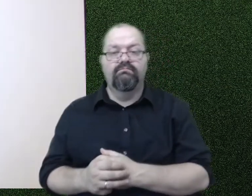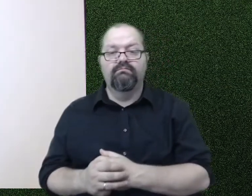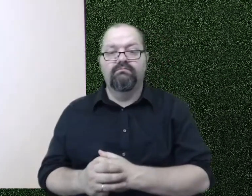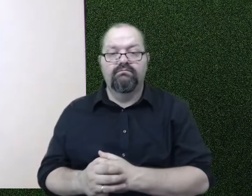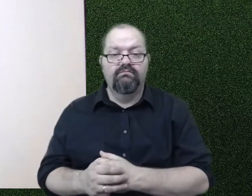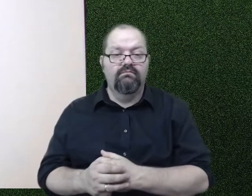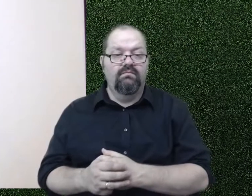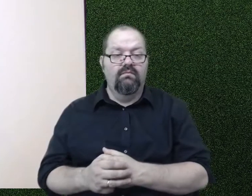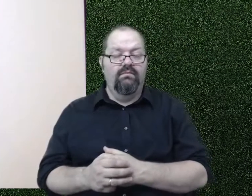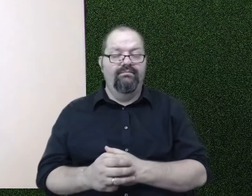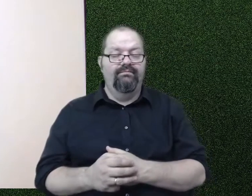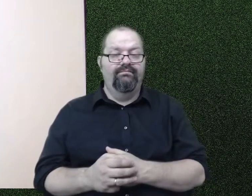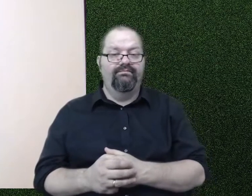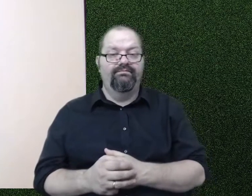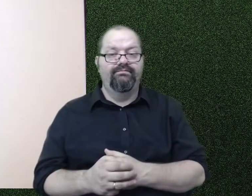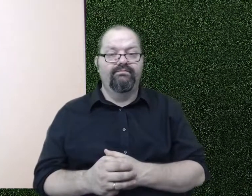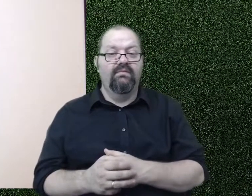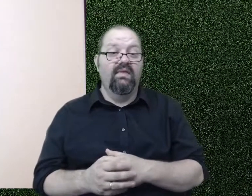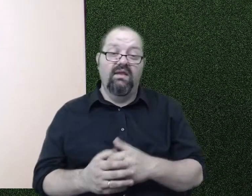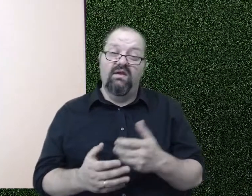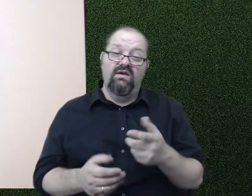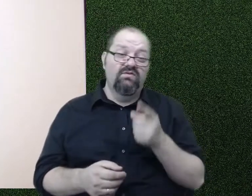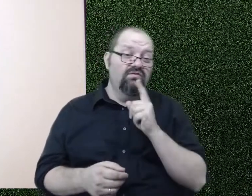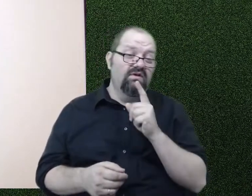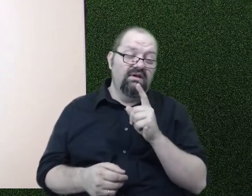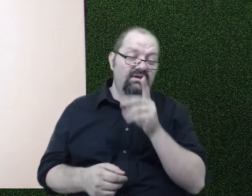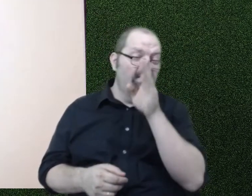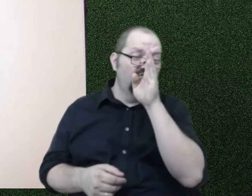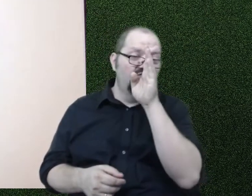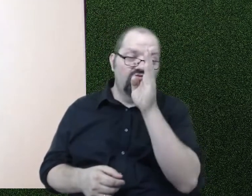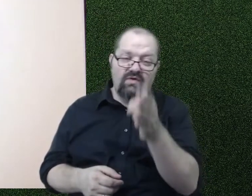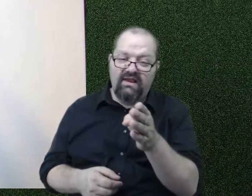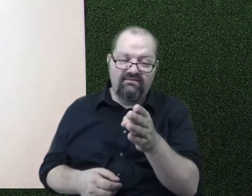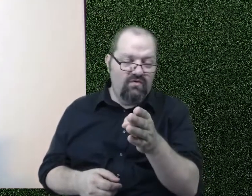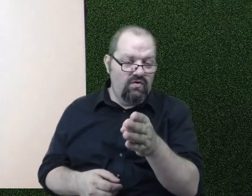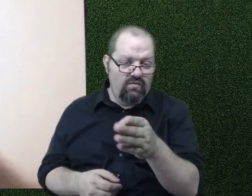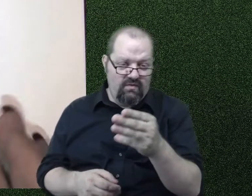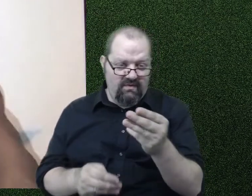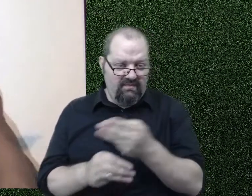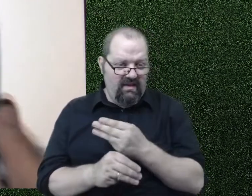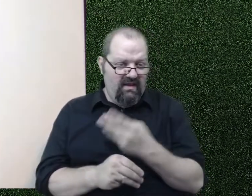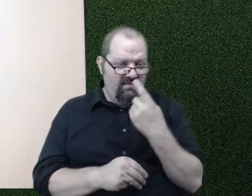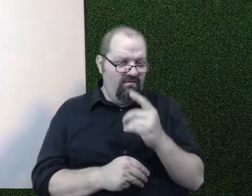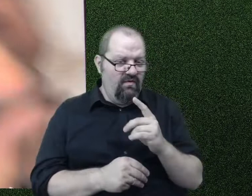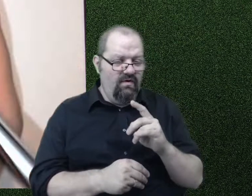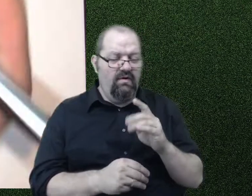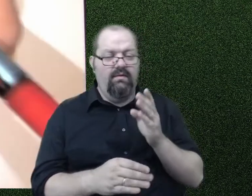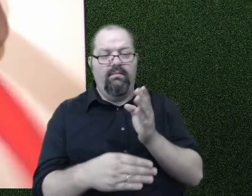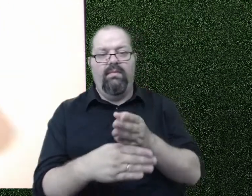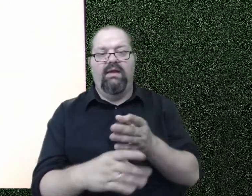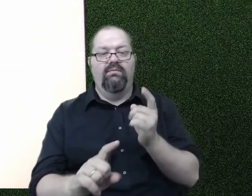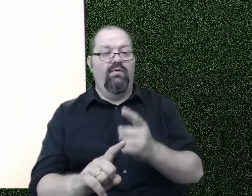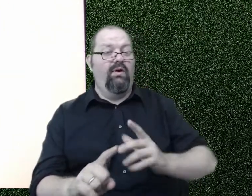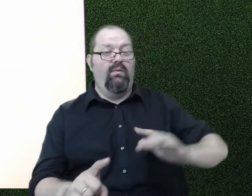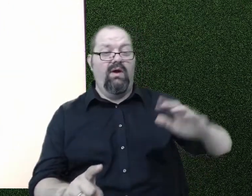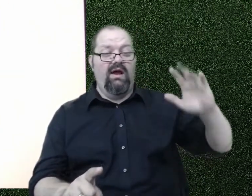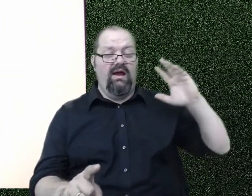Question is, what is it? It's actually a very straightforward generalization of what you learned about midpoint way back when you learned it in 2D.